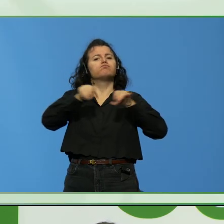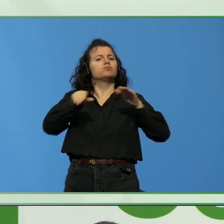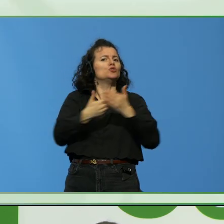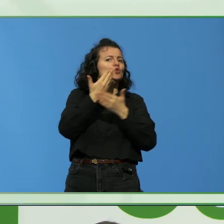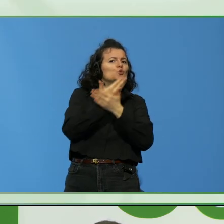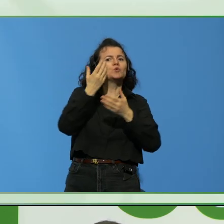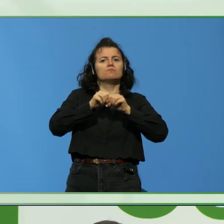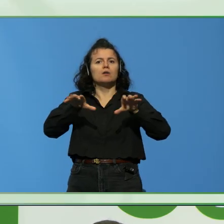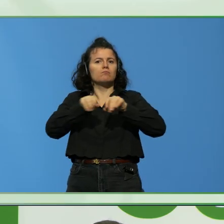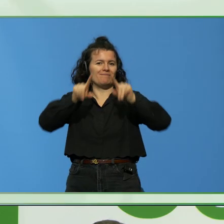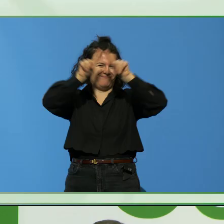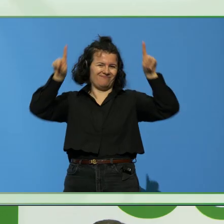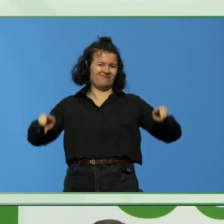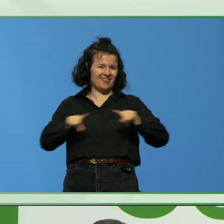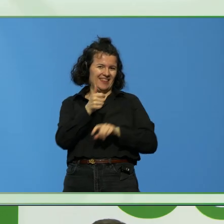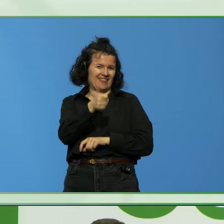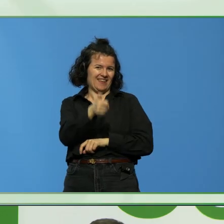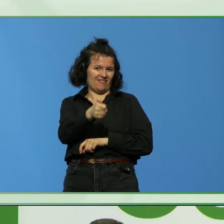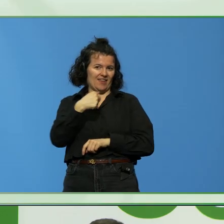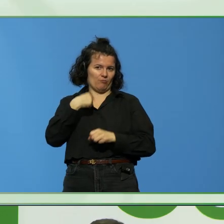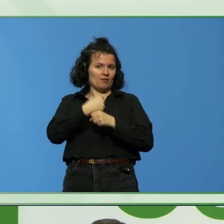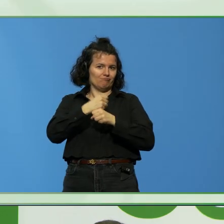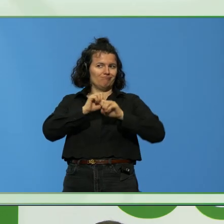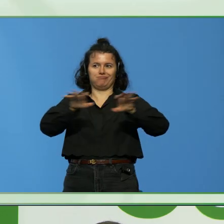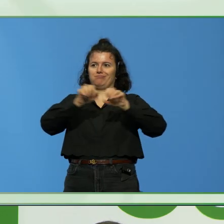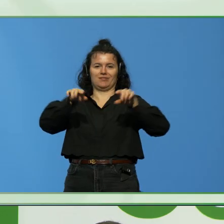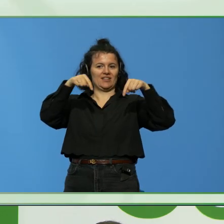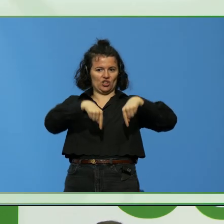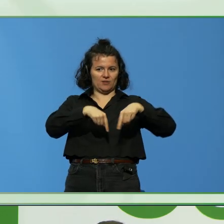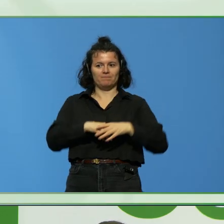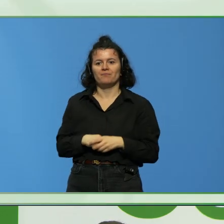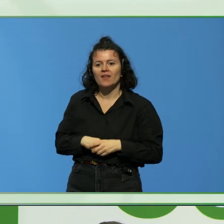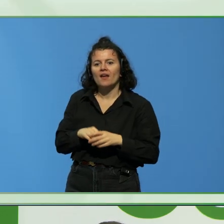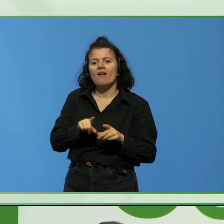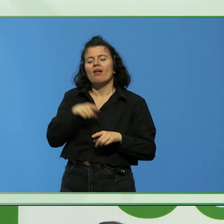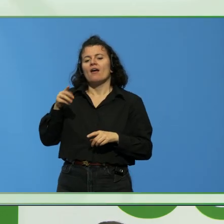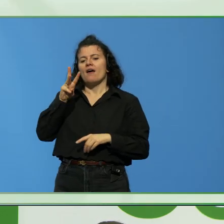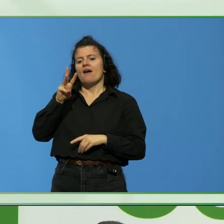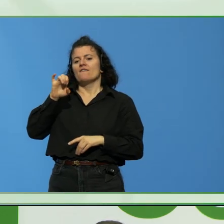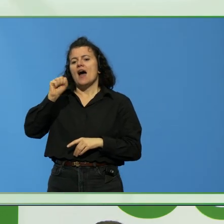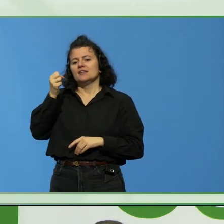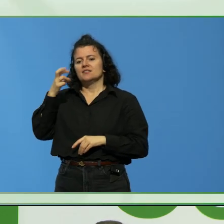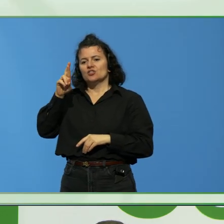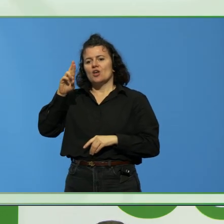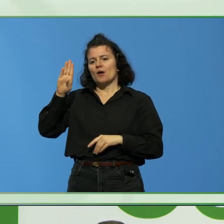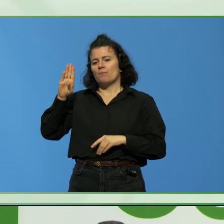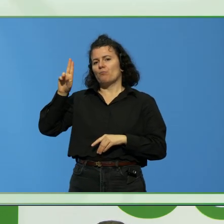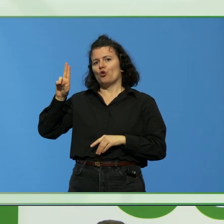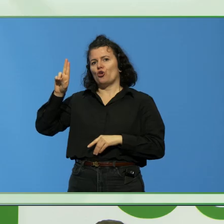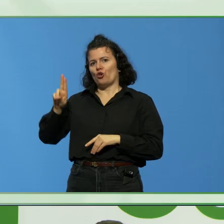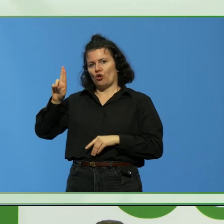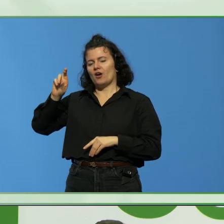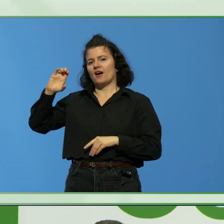Judith Weissenbeck, who is the project manager from our project,